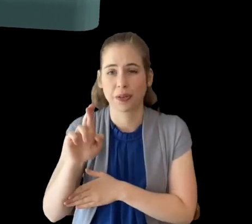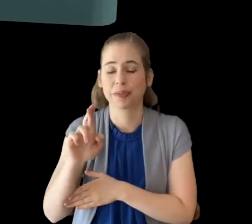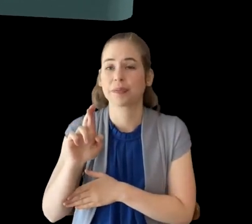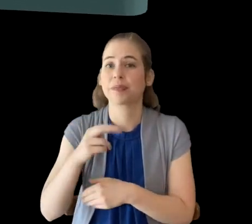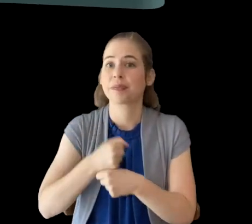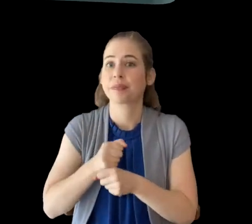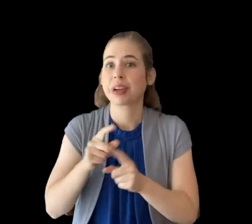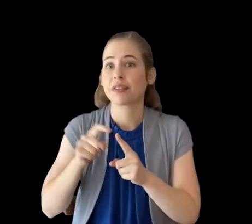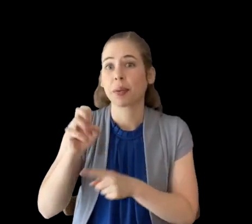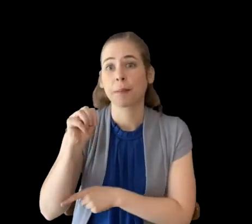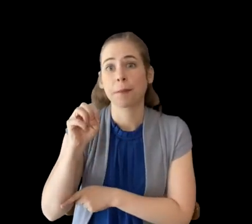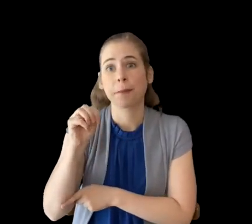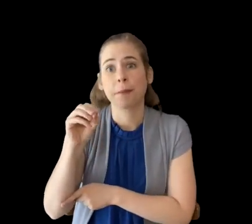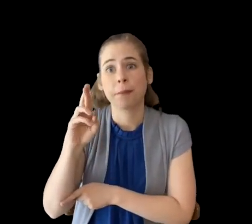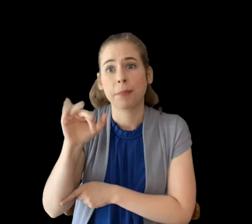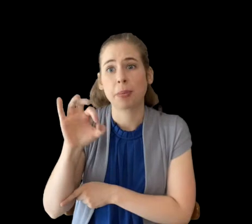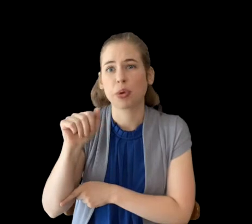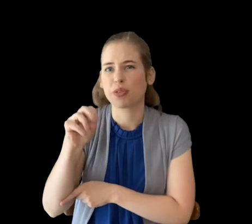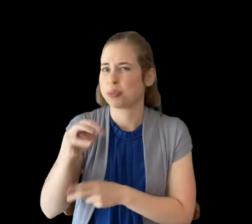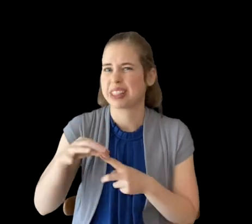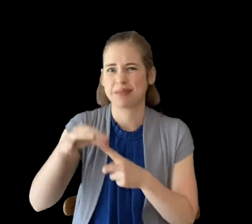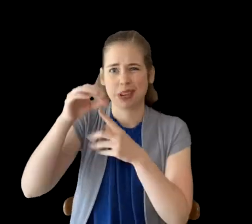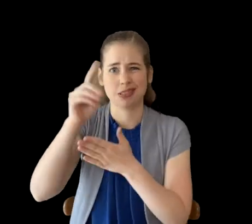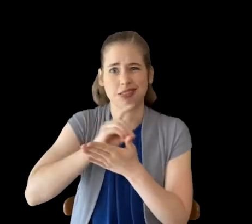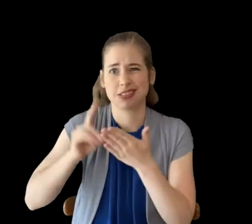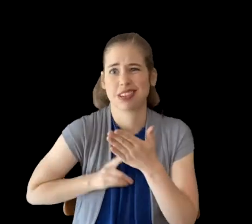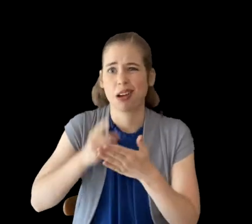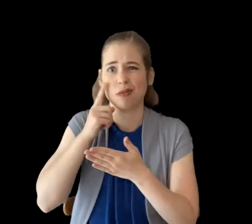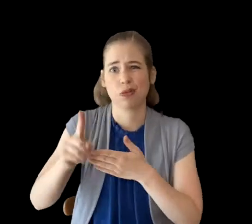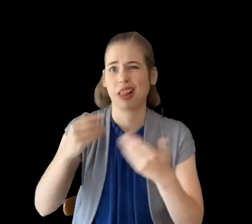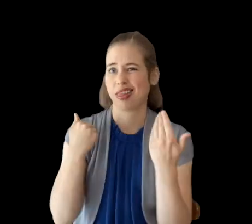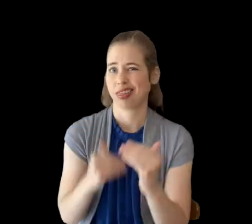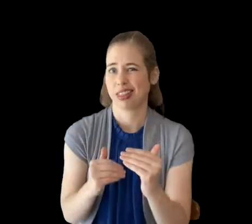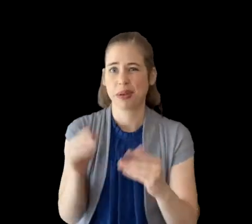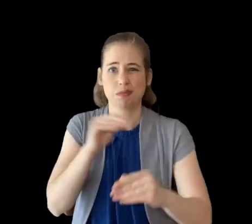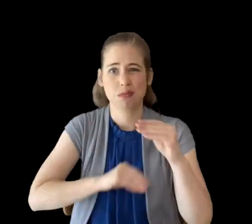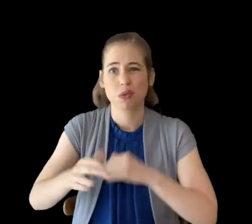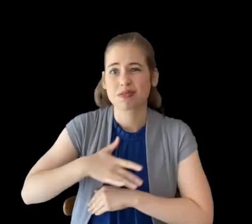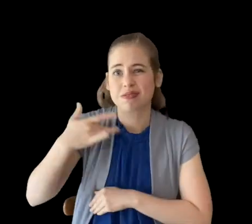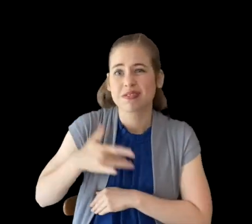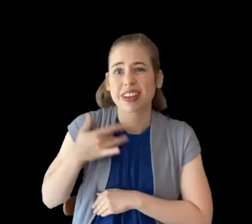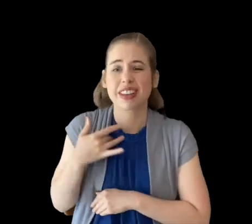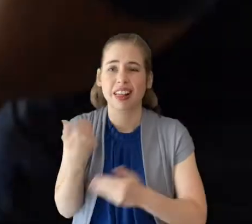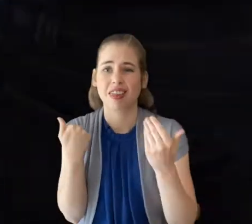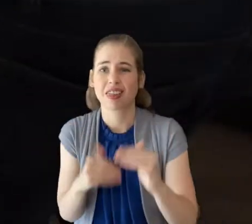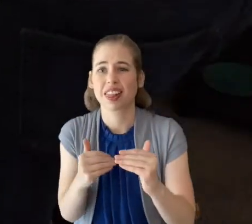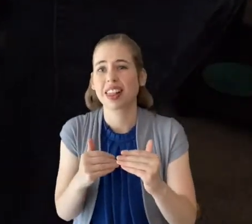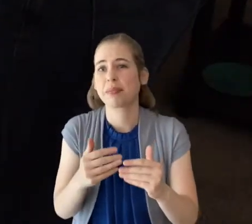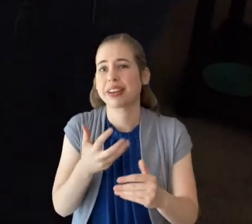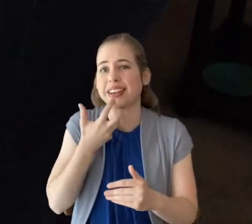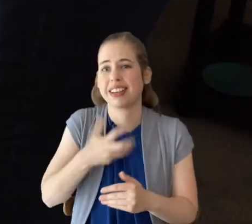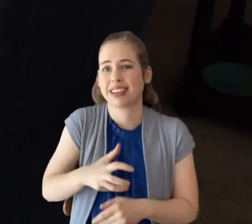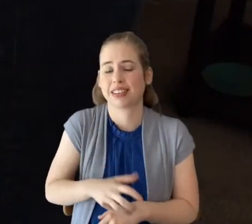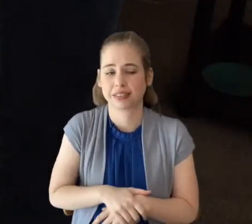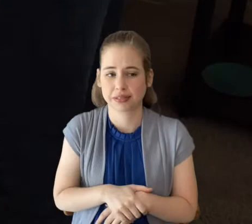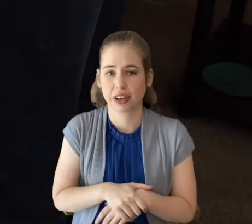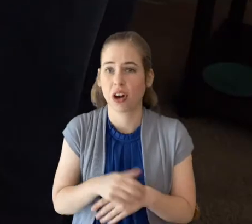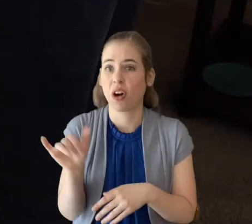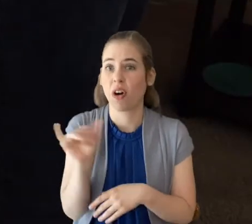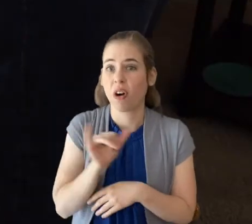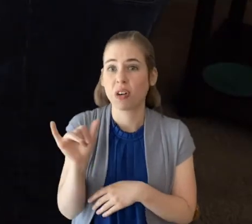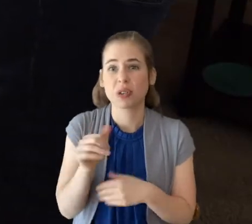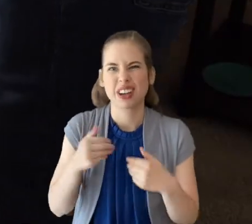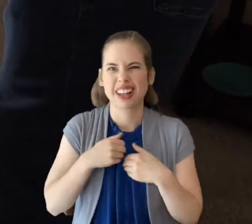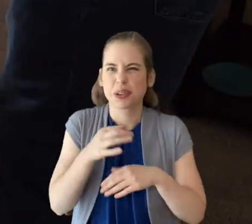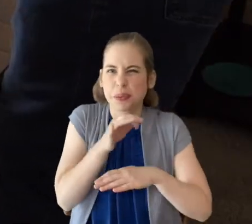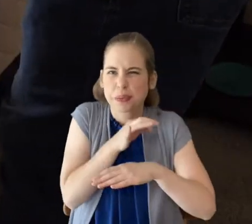made with a patented air cell memory foam designed to minimize motion transfer and eliminate heat retention. This layer also includes shock